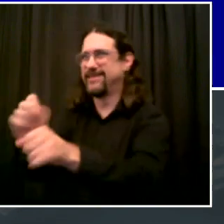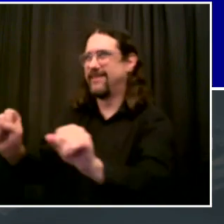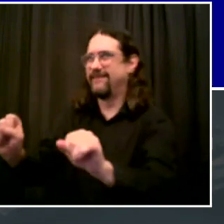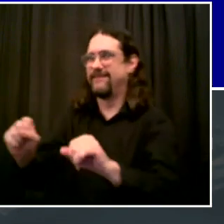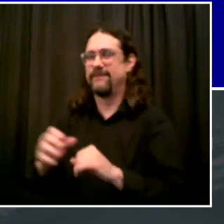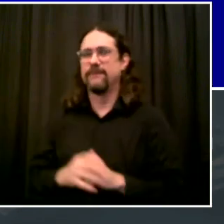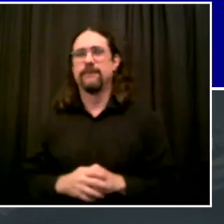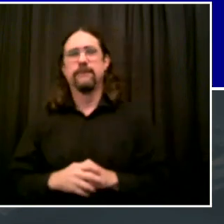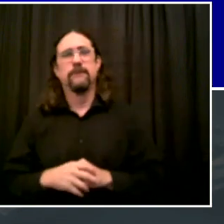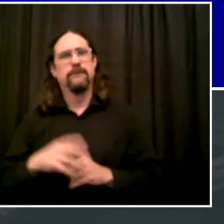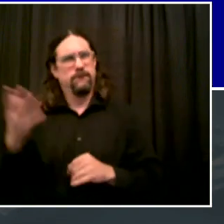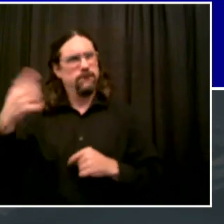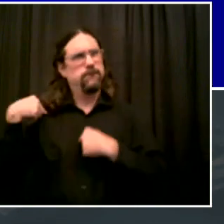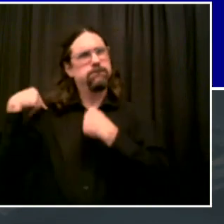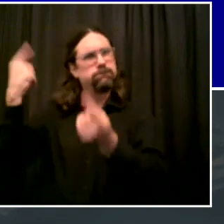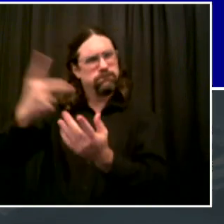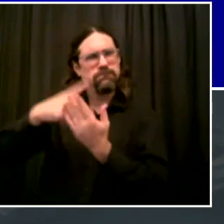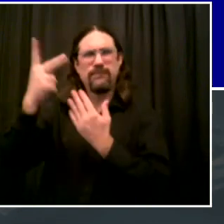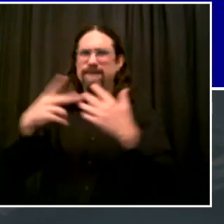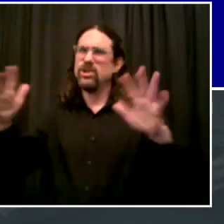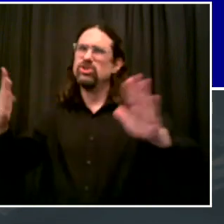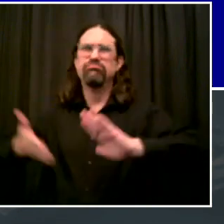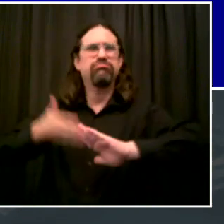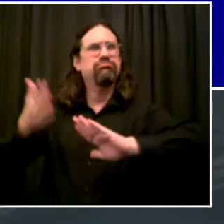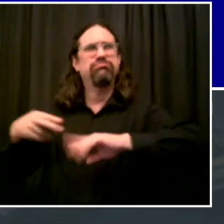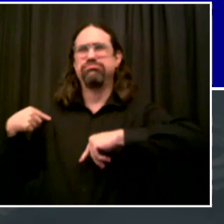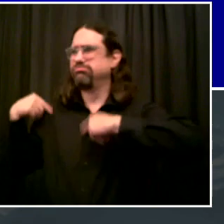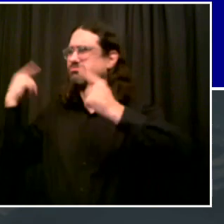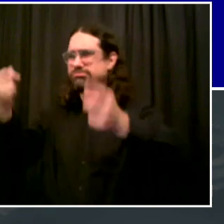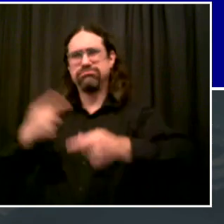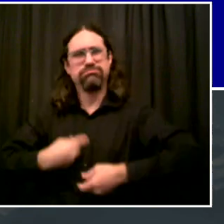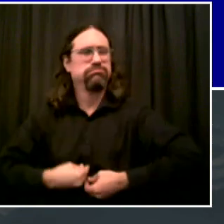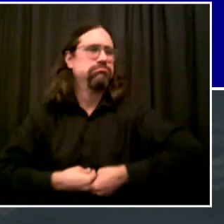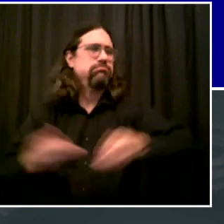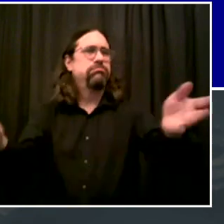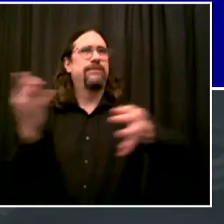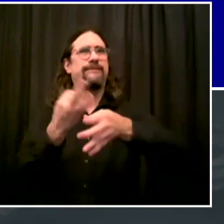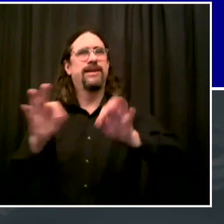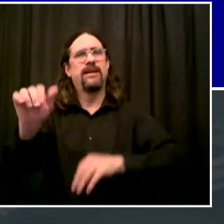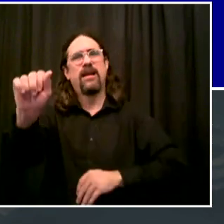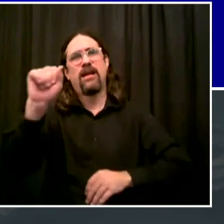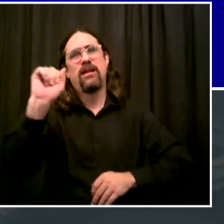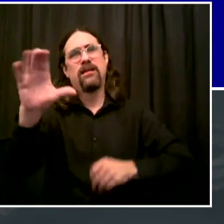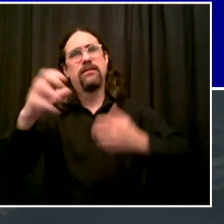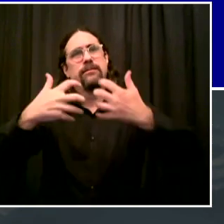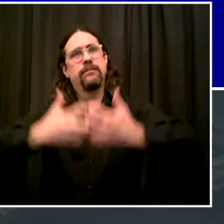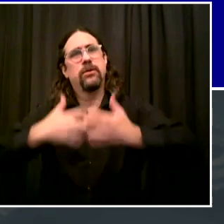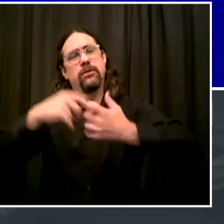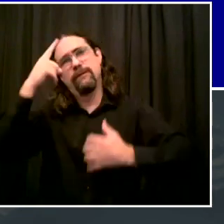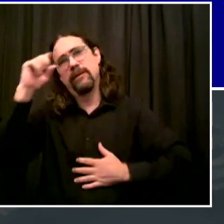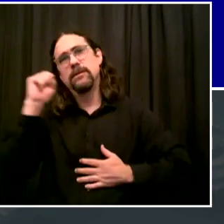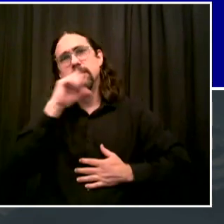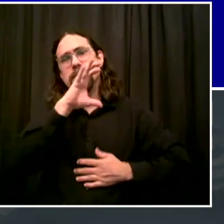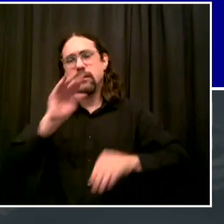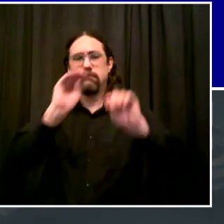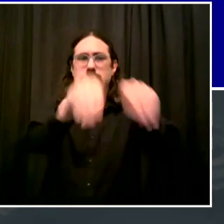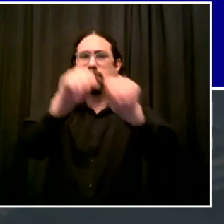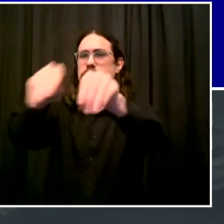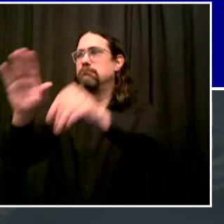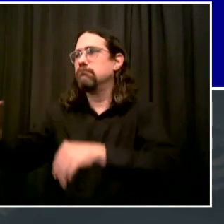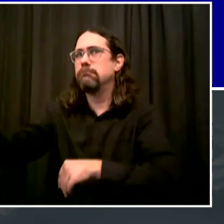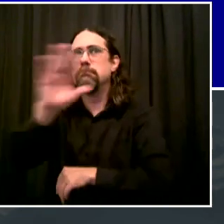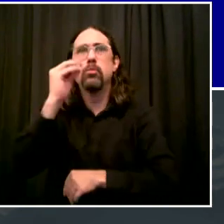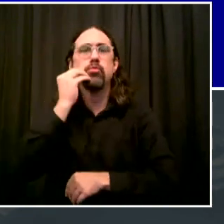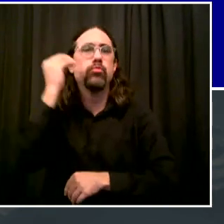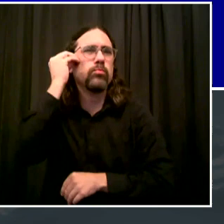to help them, the folks who had to stay home for their own safety but needed to be cool. Let me give you the latest on that. As